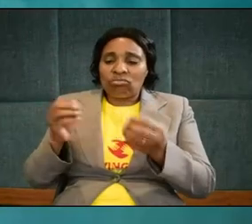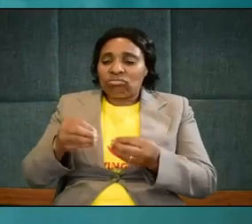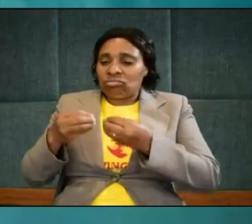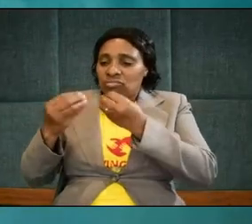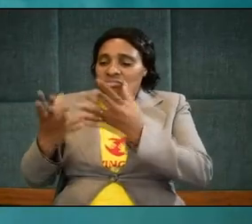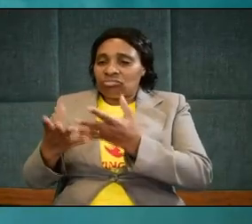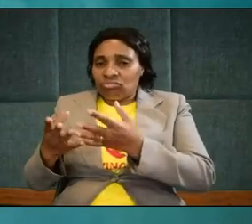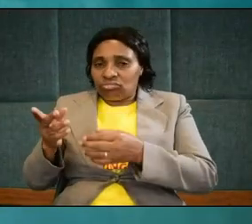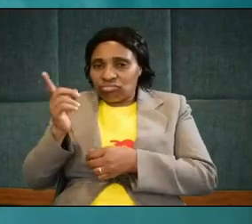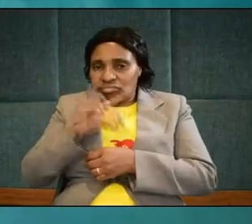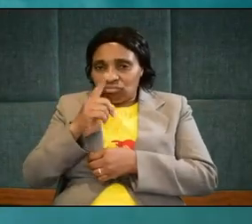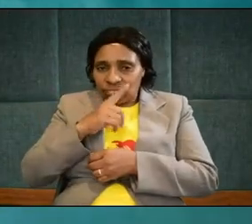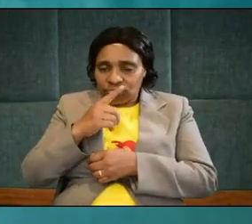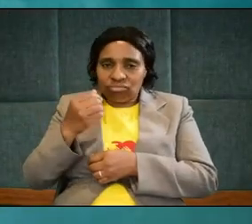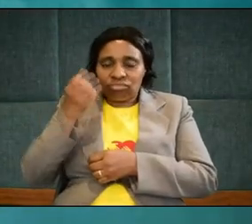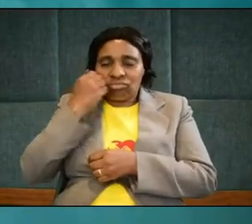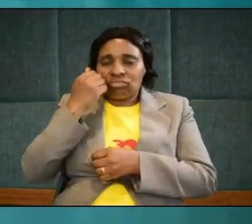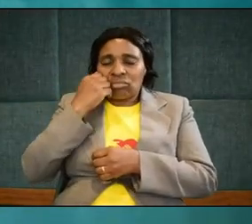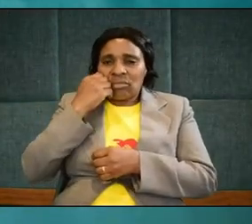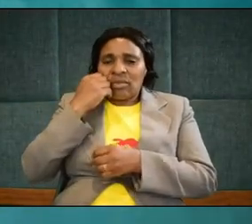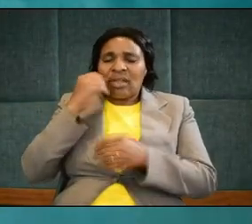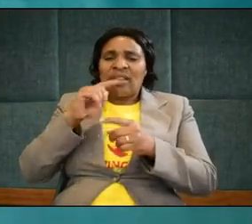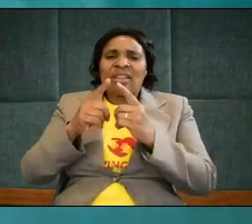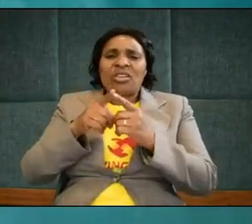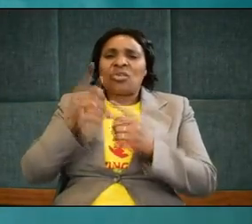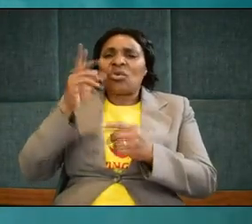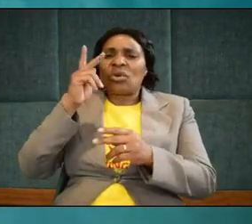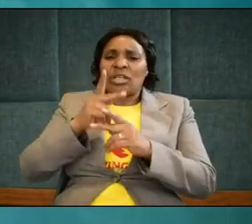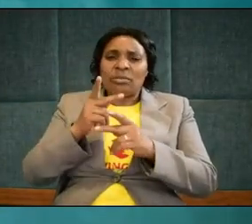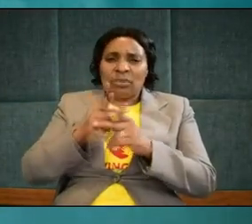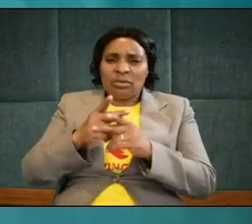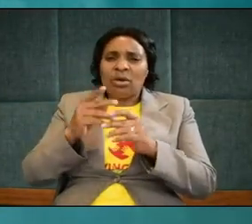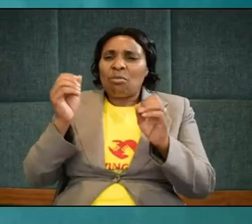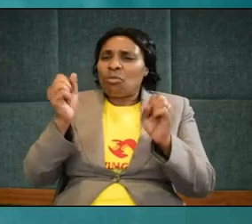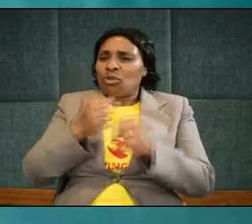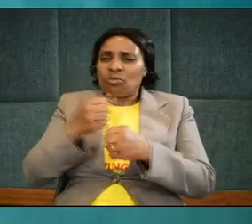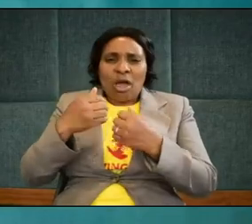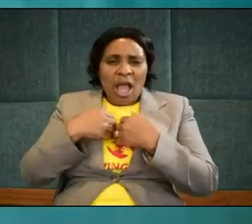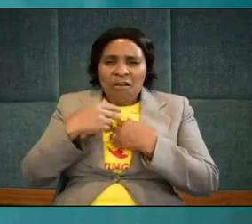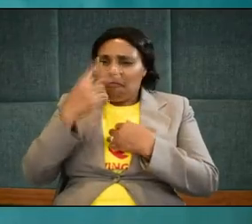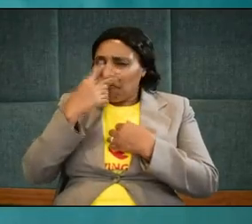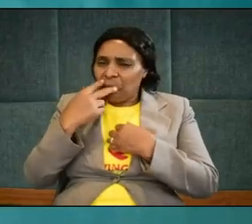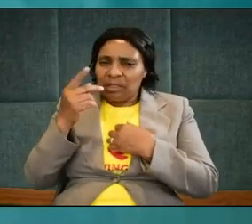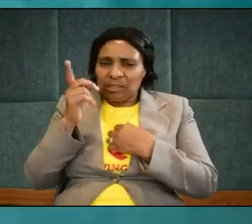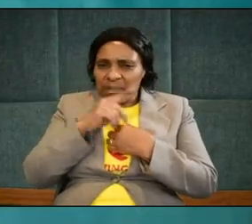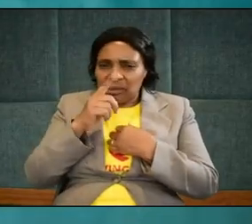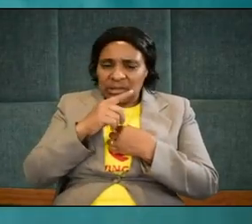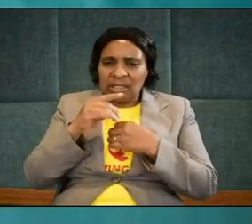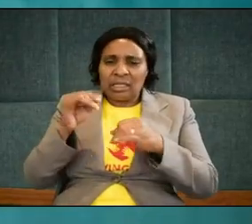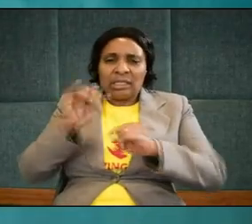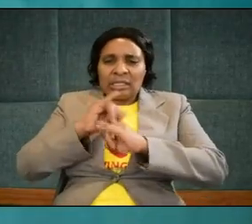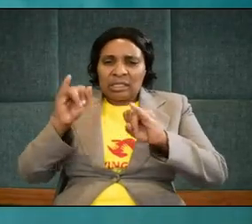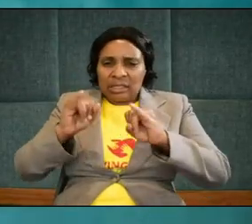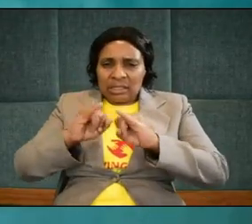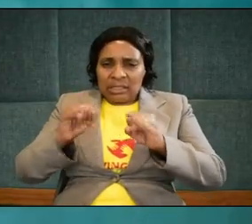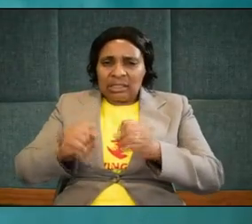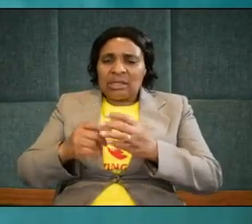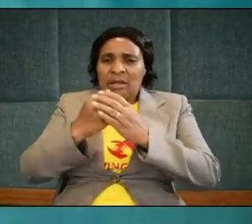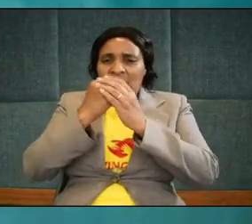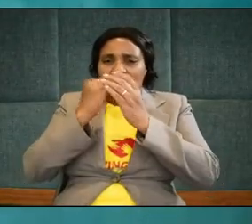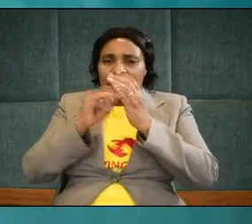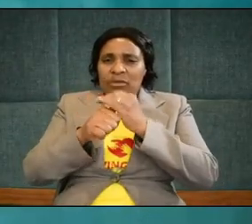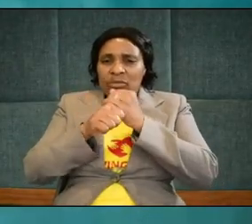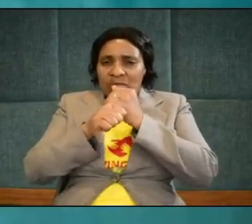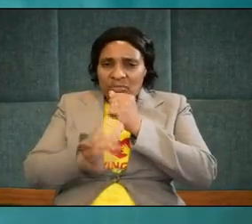my dictates, you will not be fatigued, you won't have STDs, and you'll be clean, you won't have cholera, you won't have any of